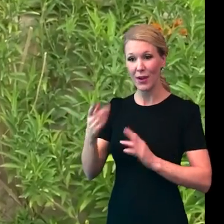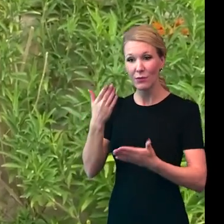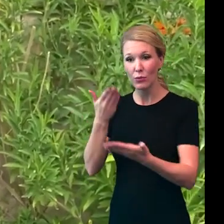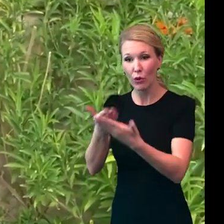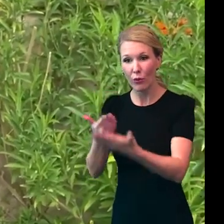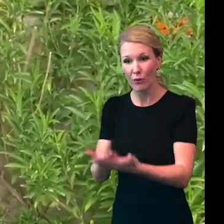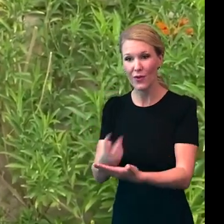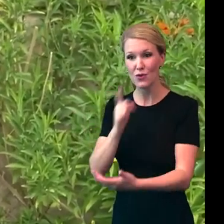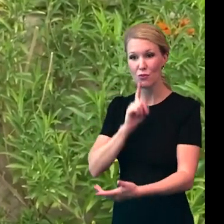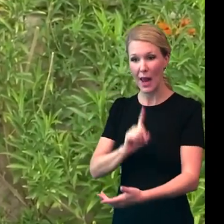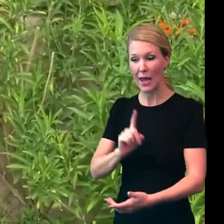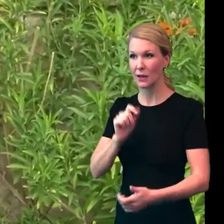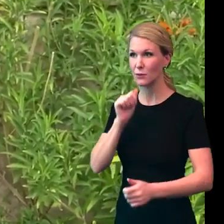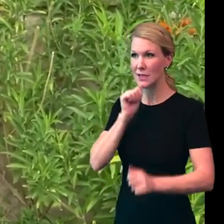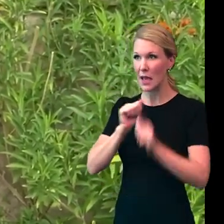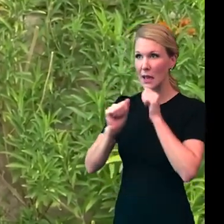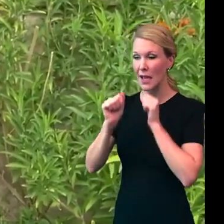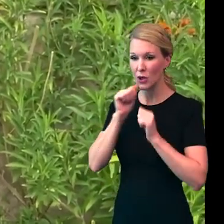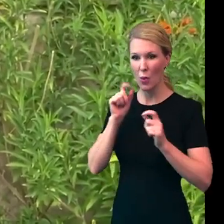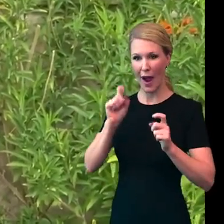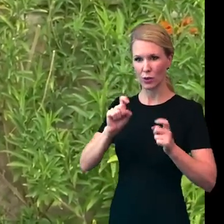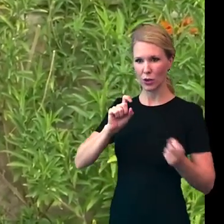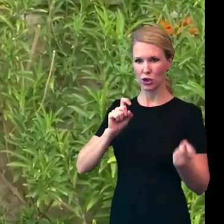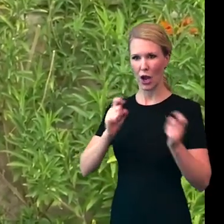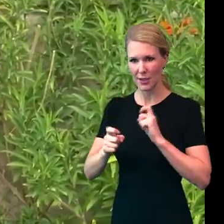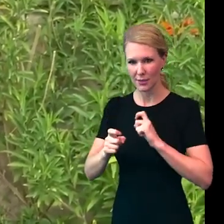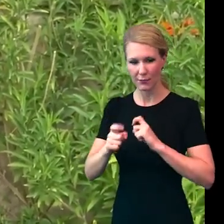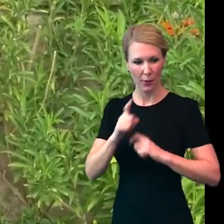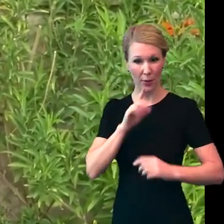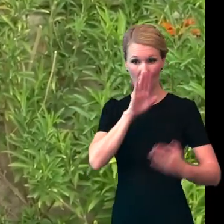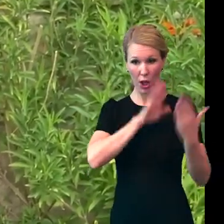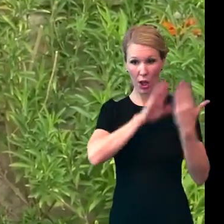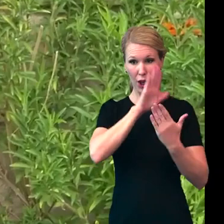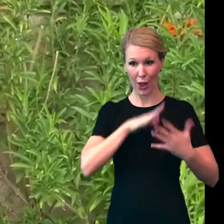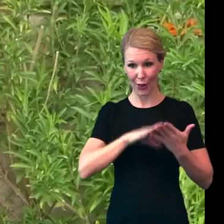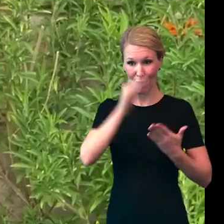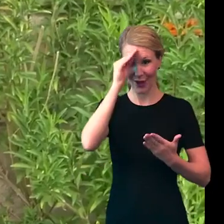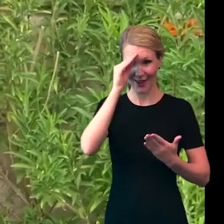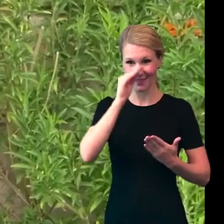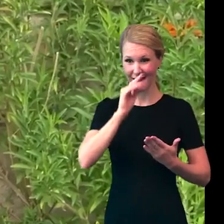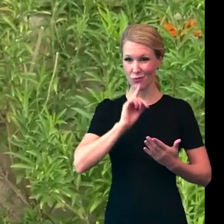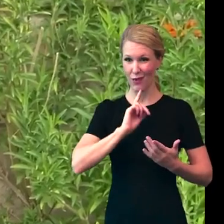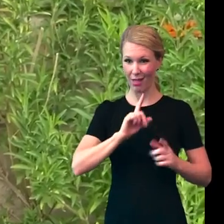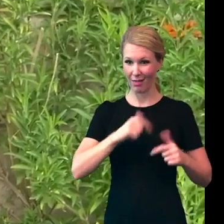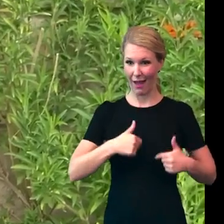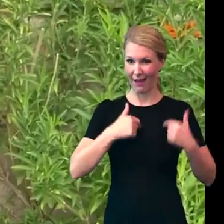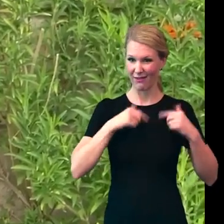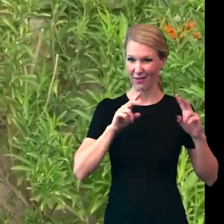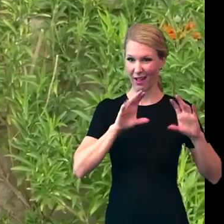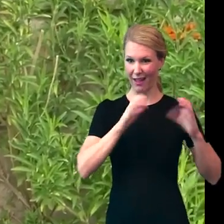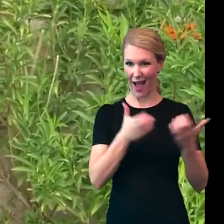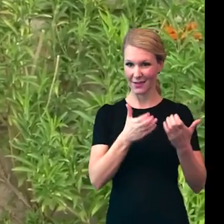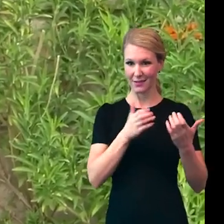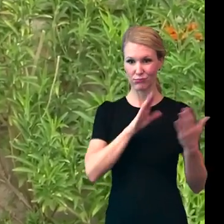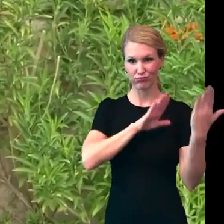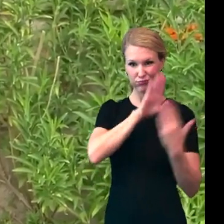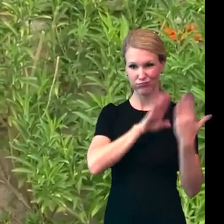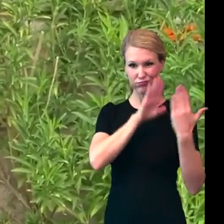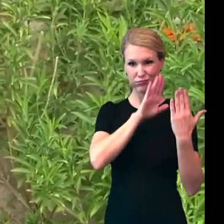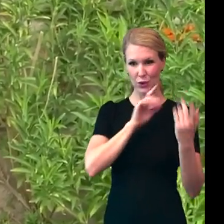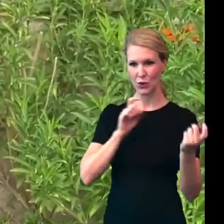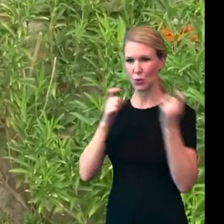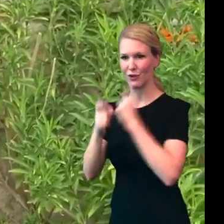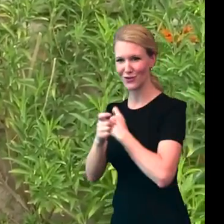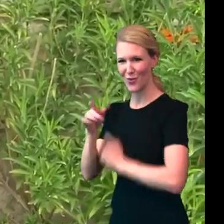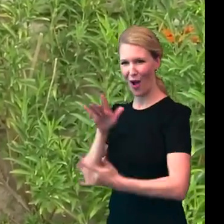of you is. You had to quickly adjust from in-person to virtual learning, and for some of you, that even meant taking exams in your car for better Wi-Fi. You